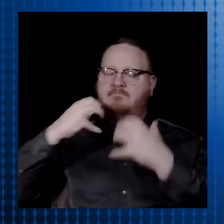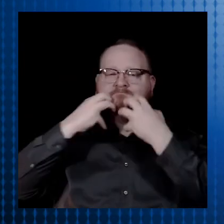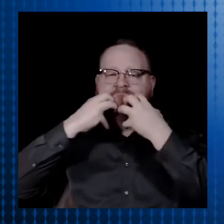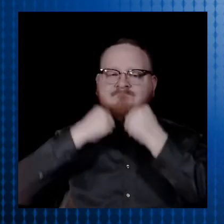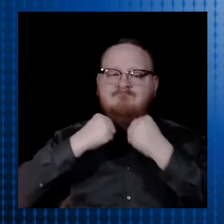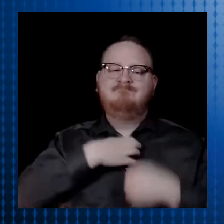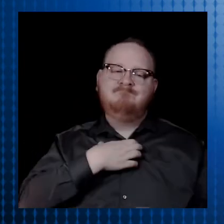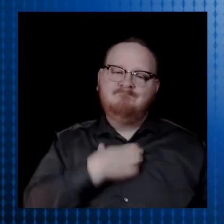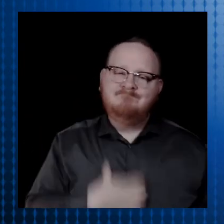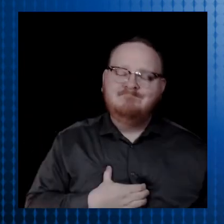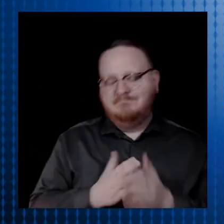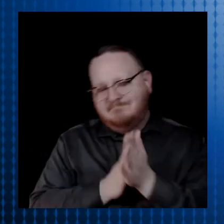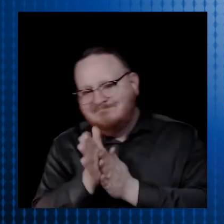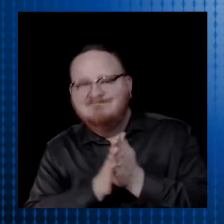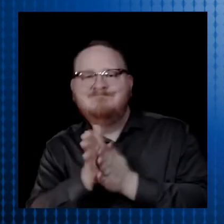for learning and reading.